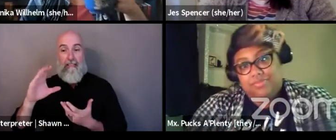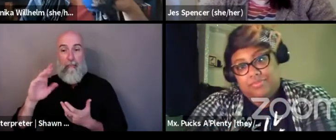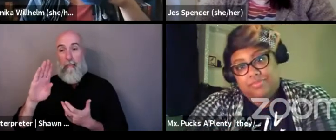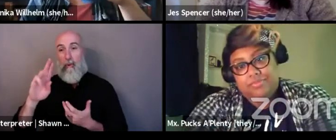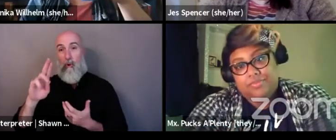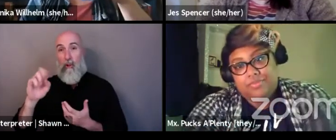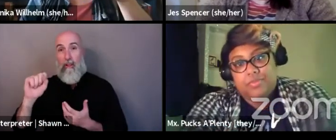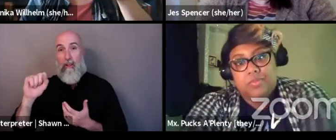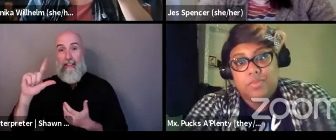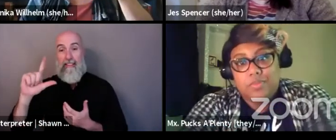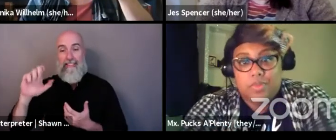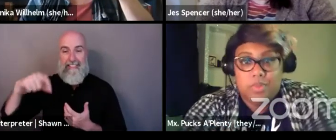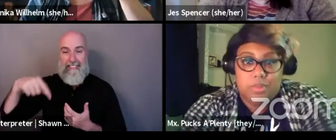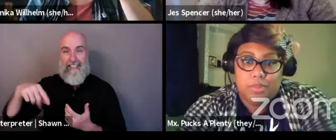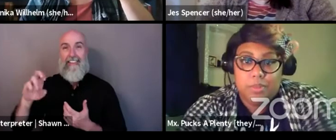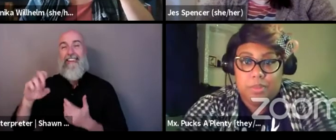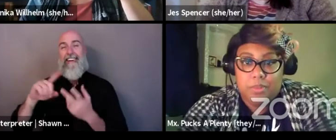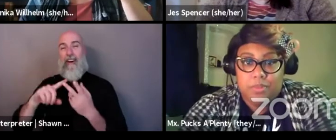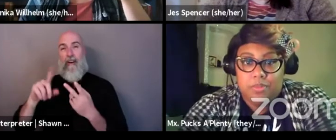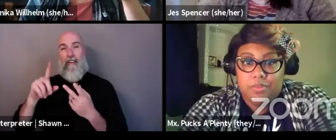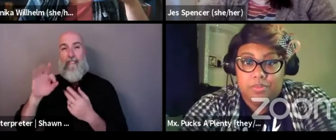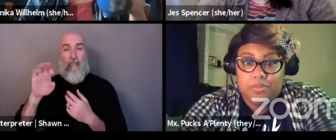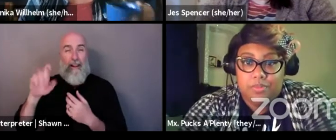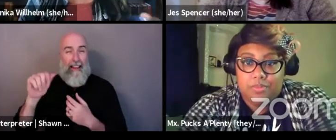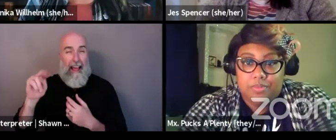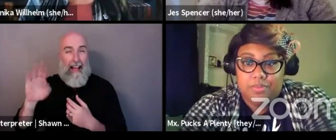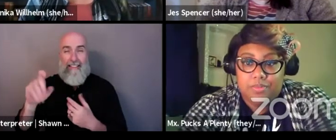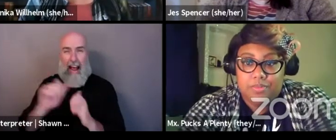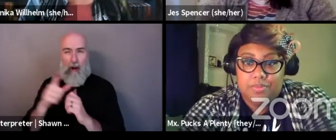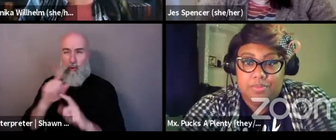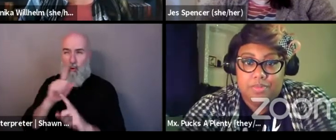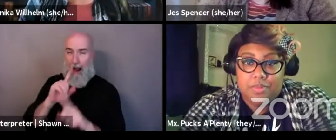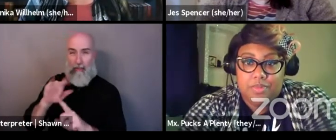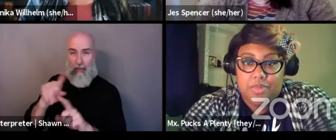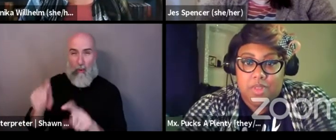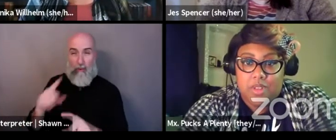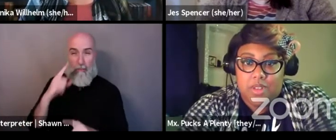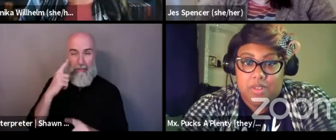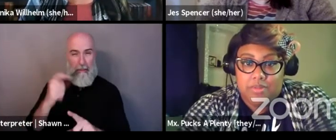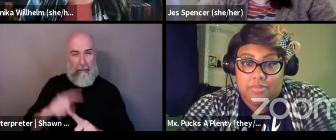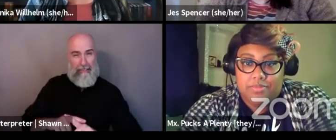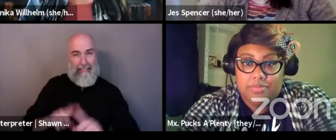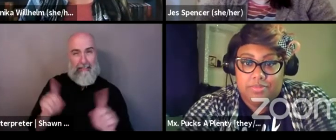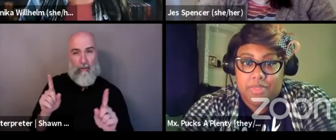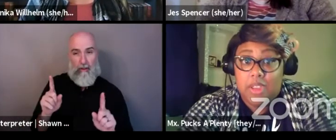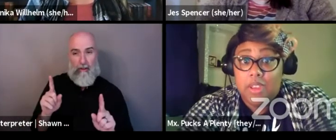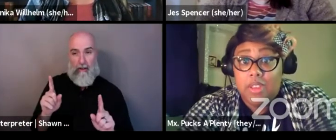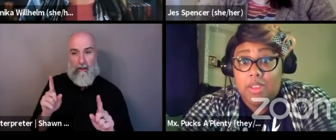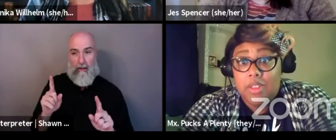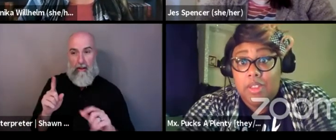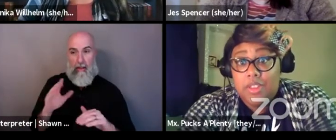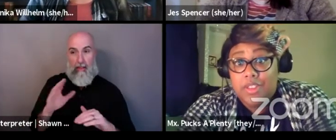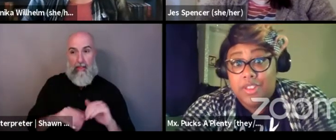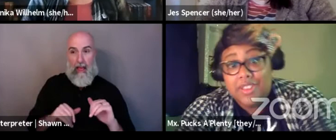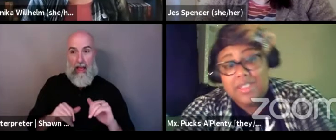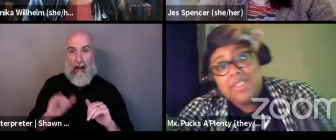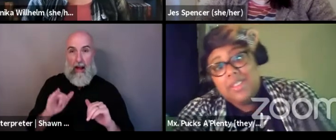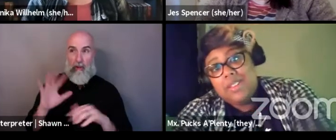artist perspective, like how would you answer that question? Cause it's a little different than like a